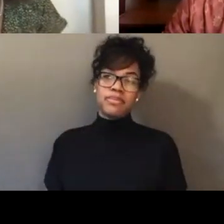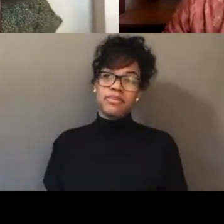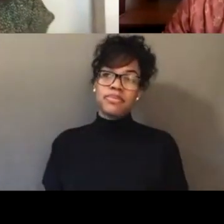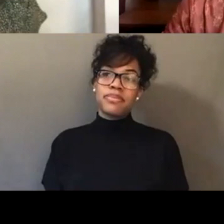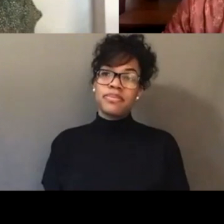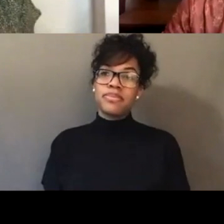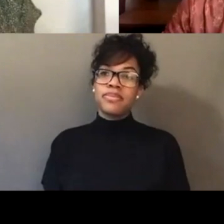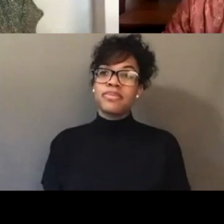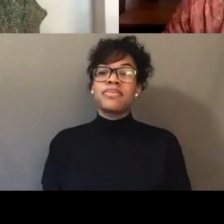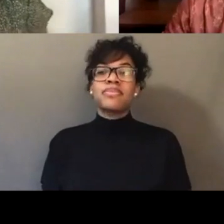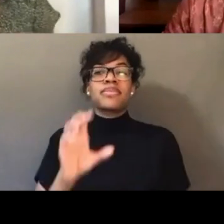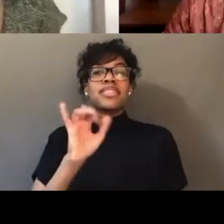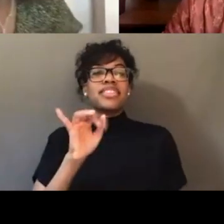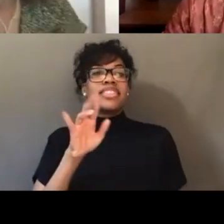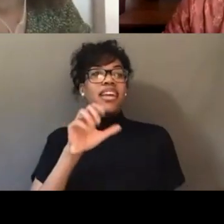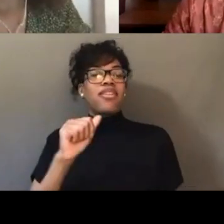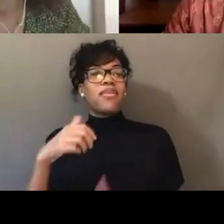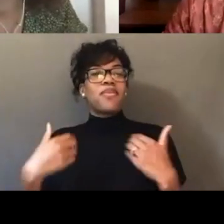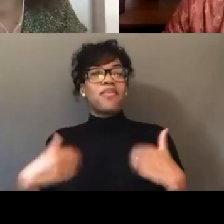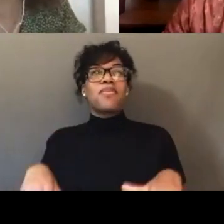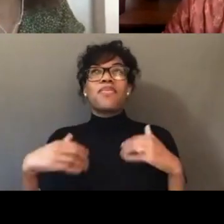Thank you all. Wow, I just,